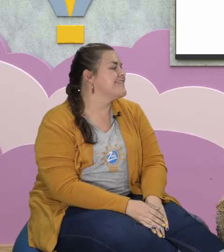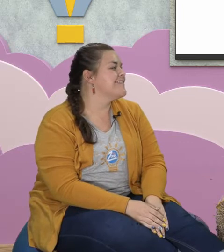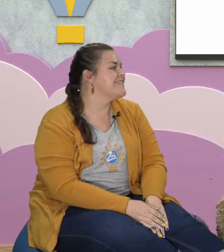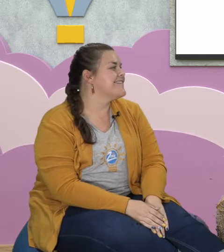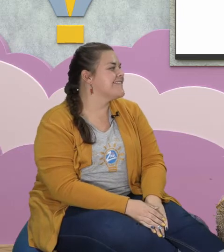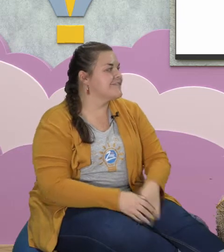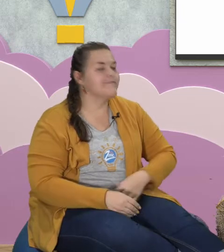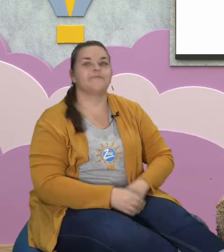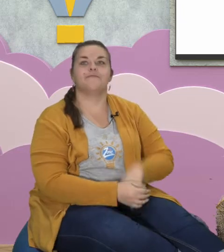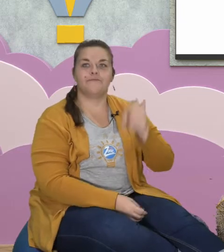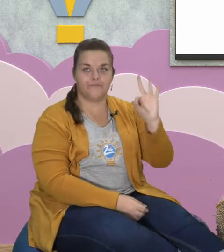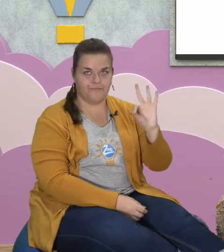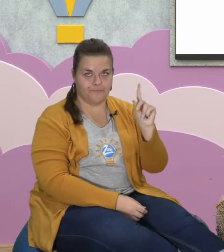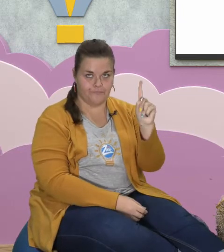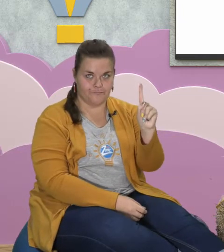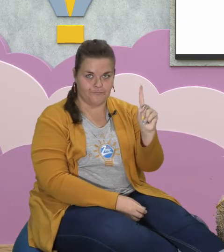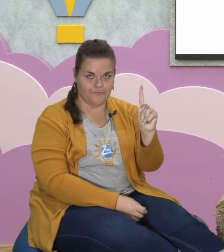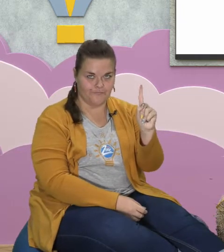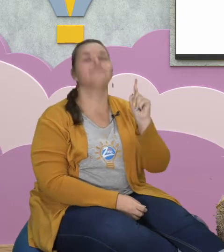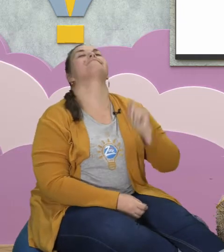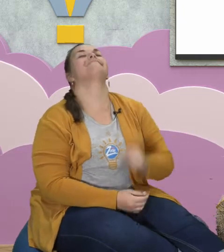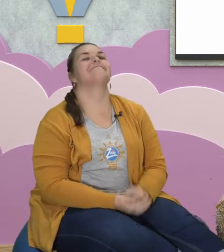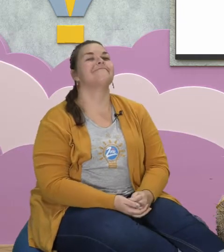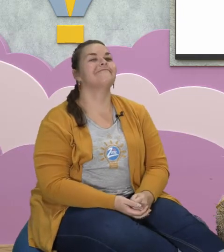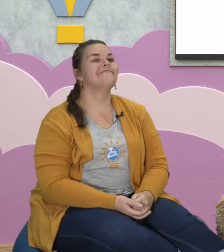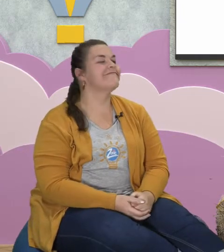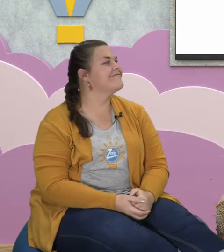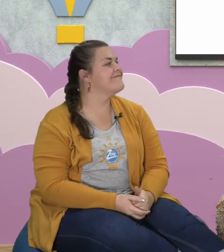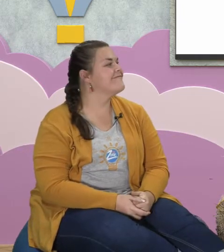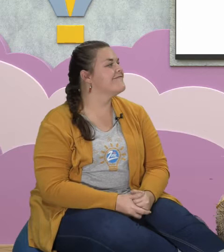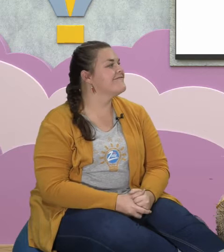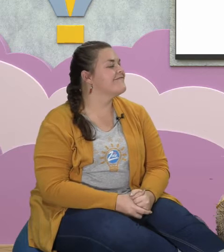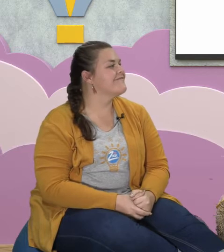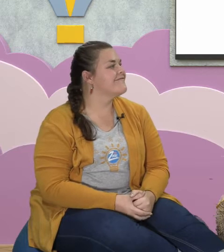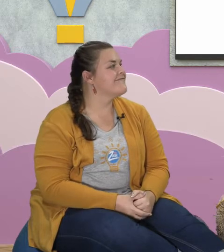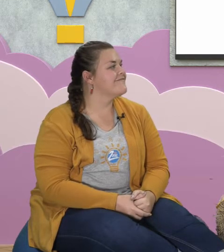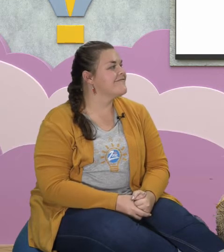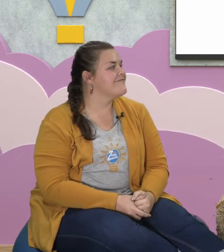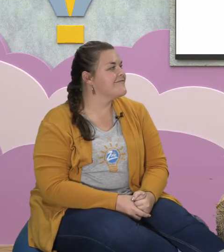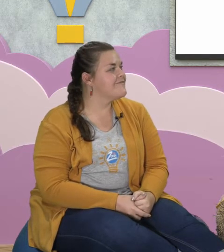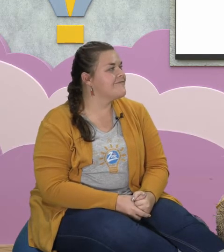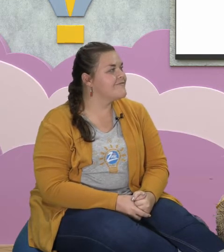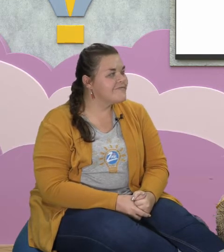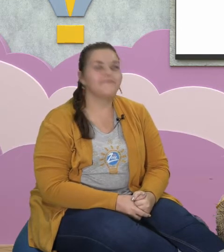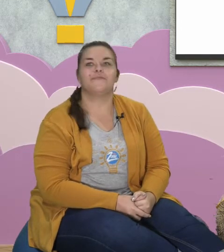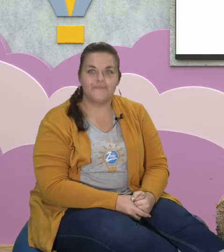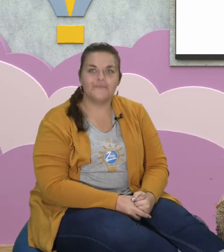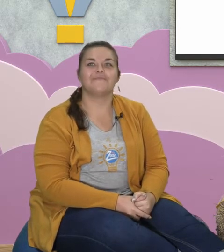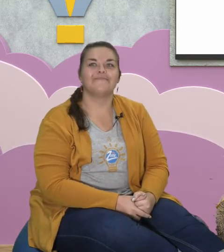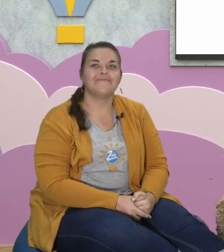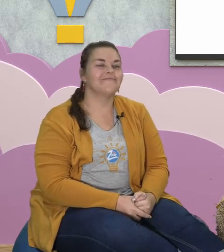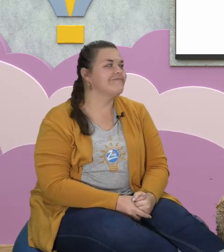3 different parts. So the first part is where we will join our teacher in the My Zone online school, where she will give us a fun